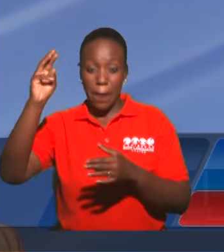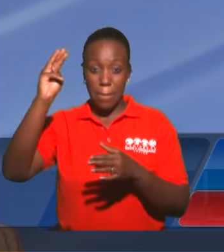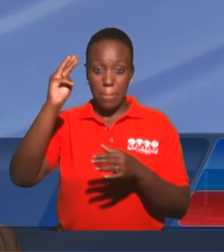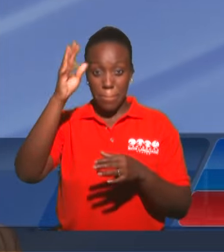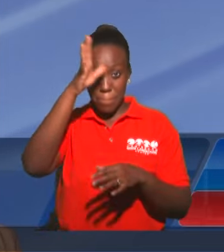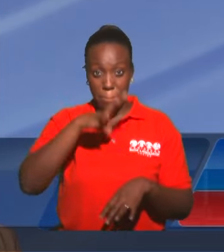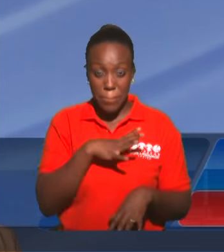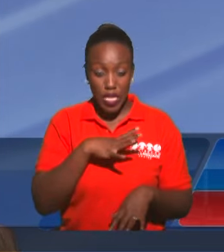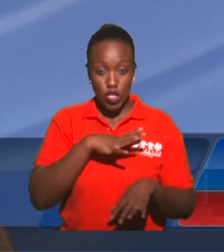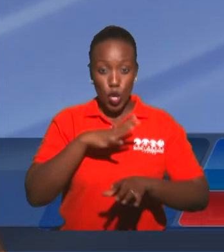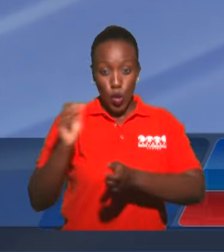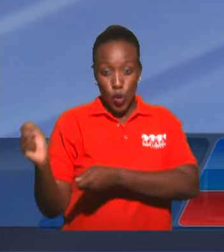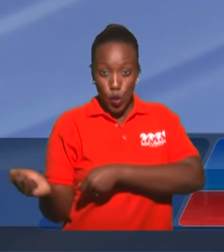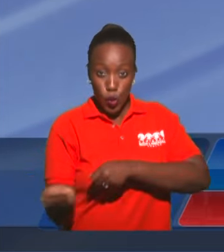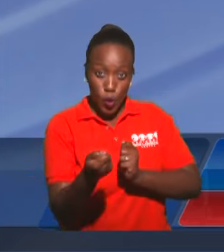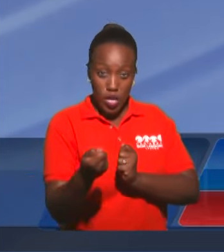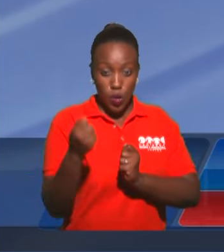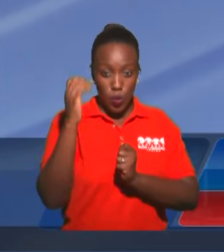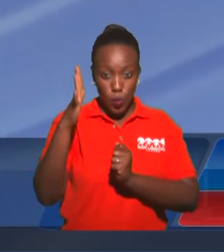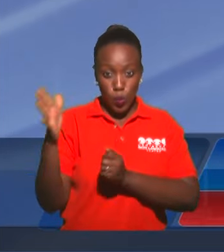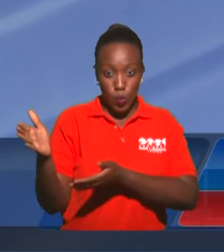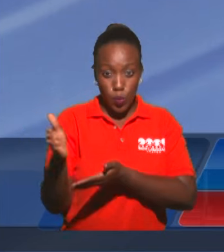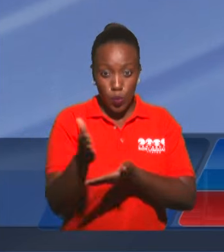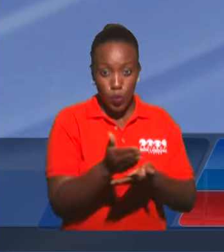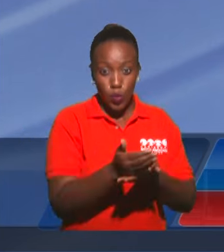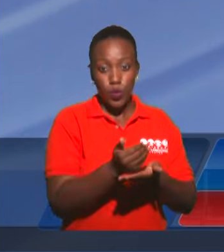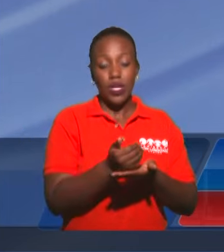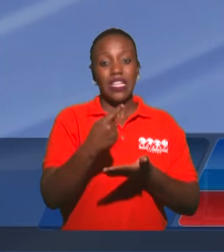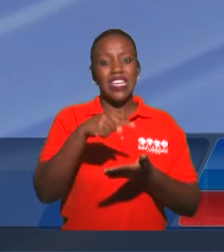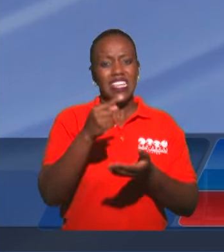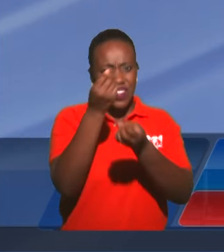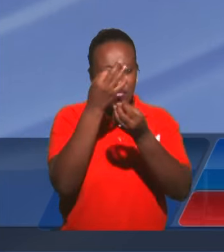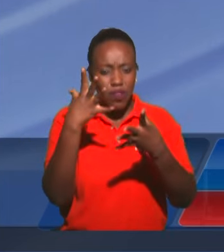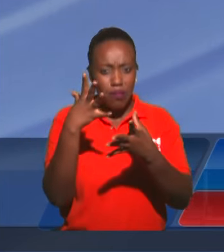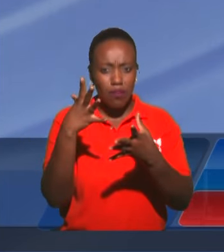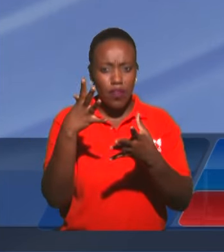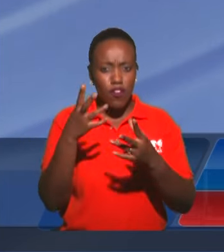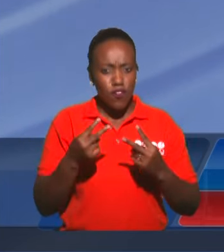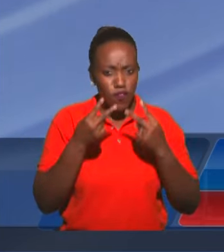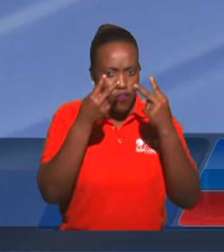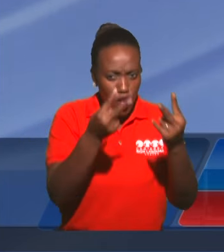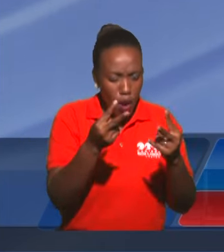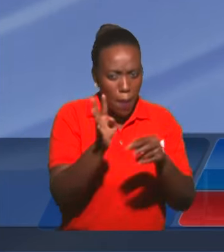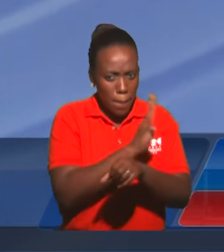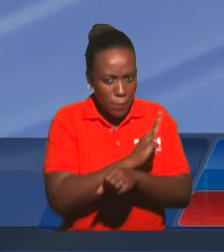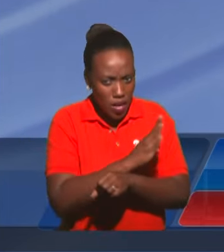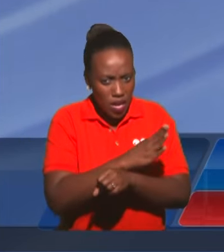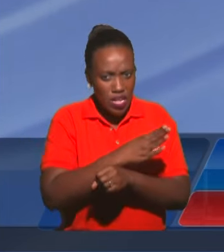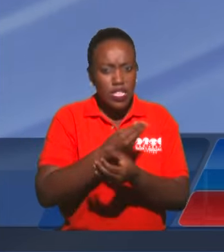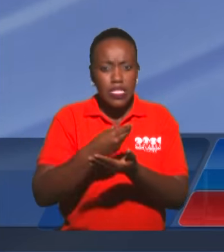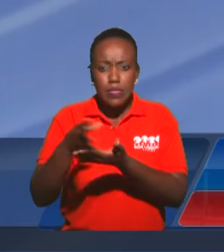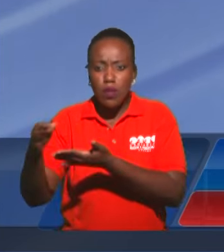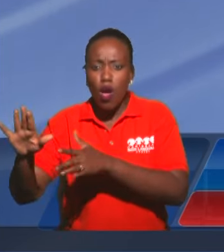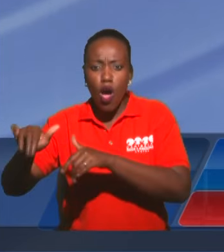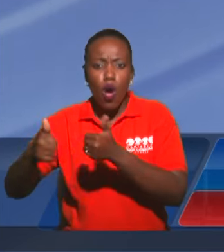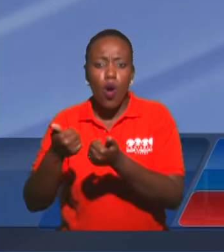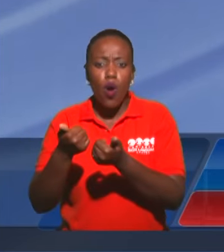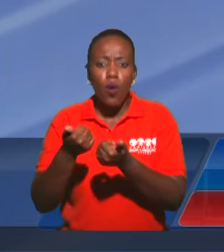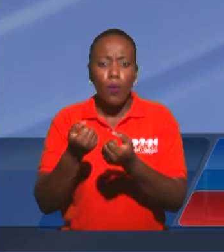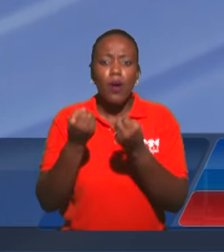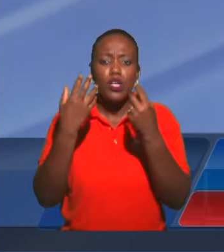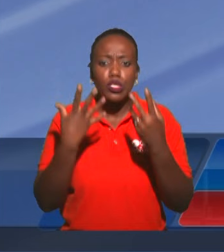Minister of Tourism, Culture and the Arts, Randall Mitchell, as he gave an estimate of visitor, corporate and local spend during his contribution to the debate